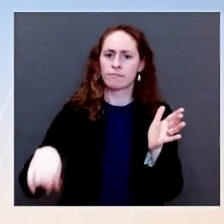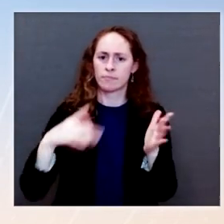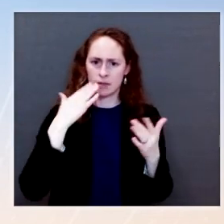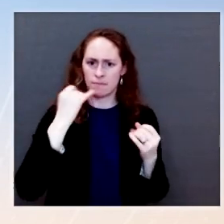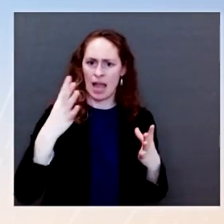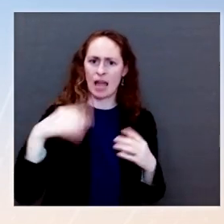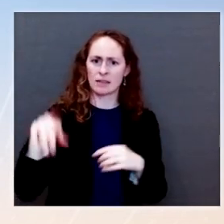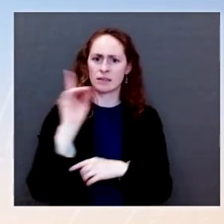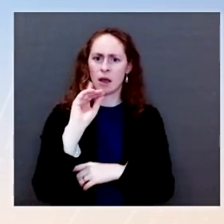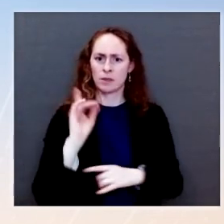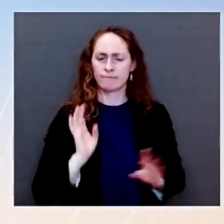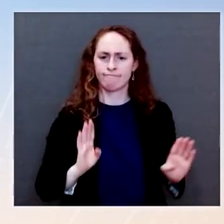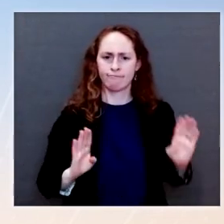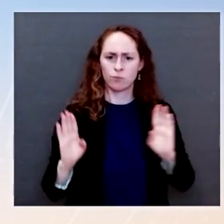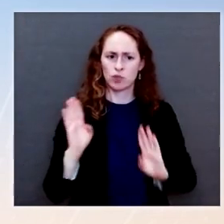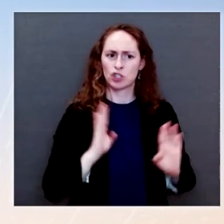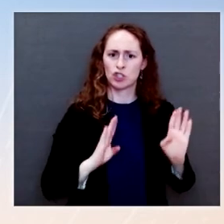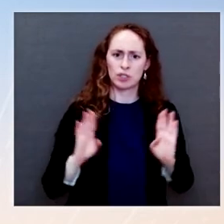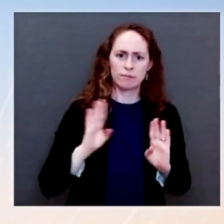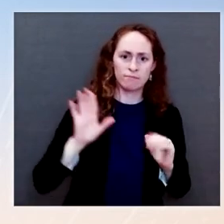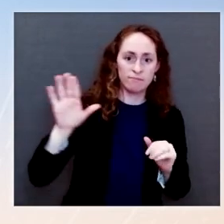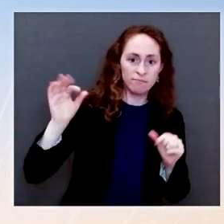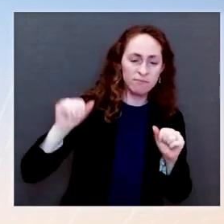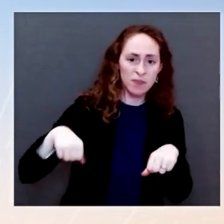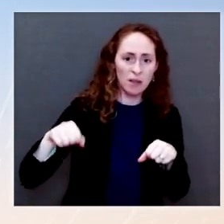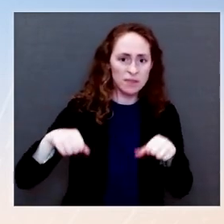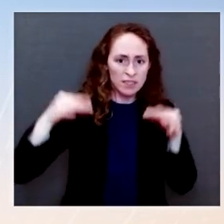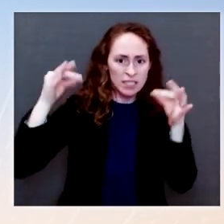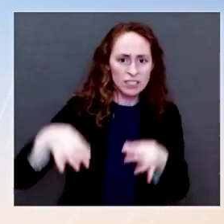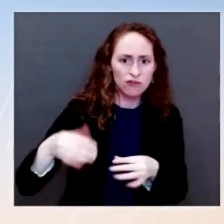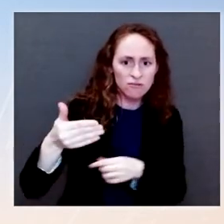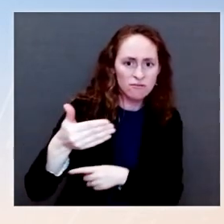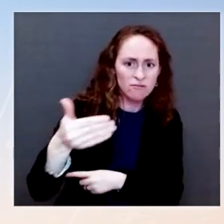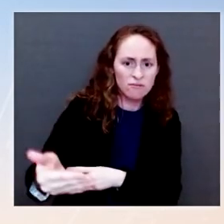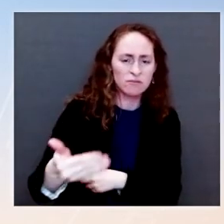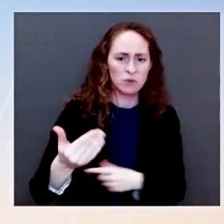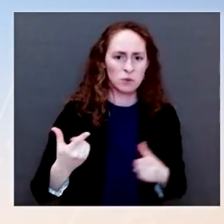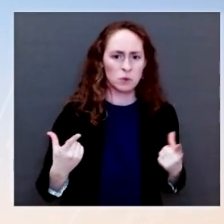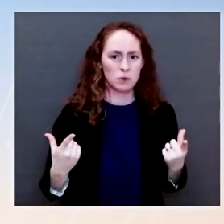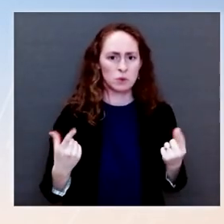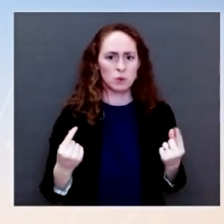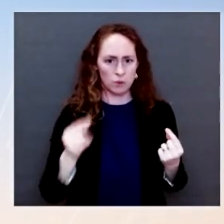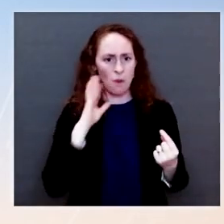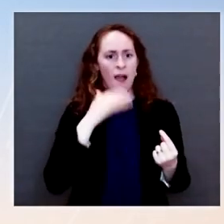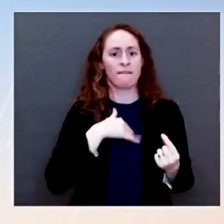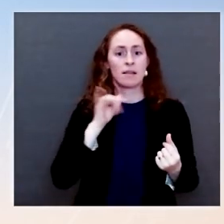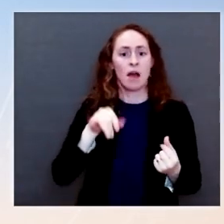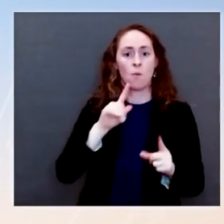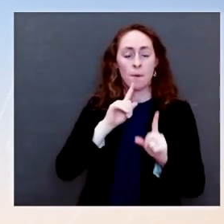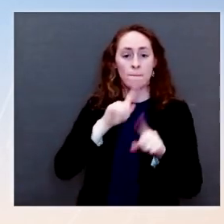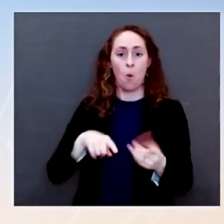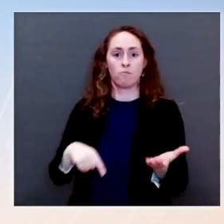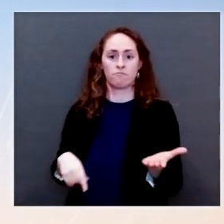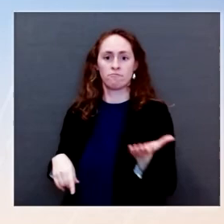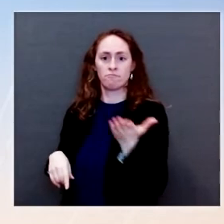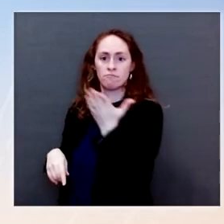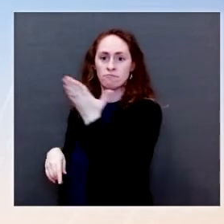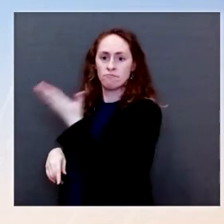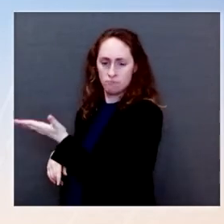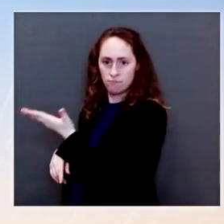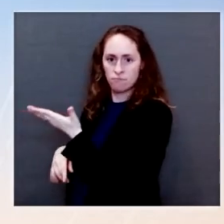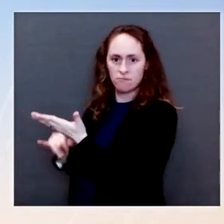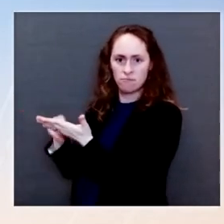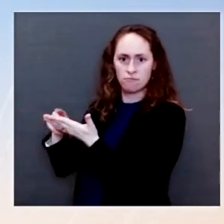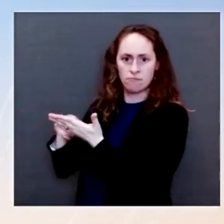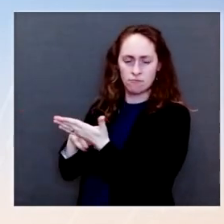of respond and move forward on those issues? Well, so as you noted, later this afternoon, it will be posted, and then there'll be a